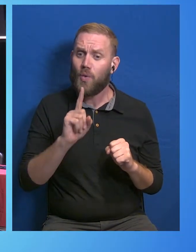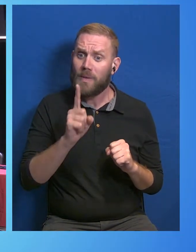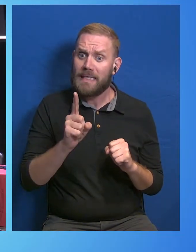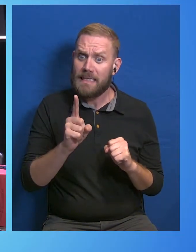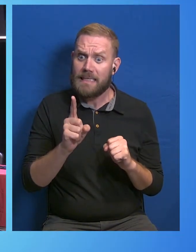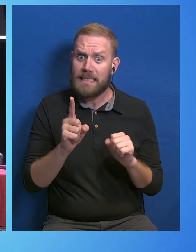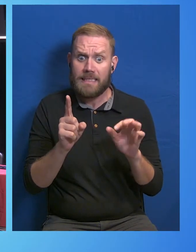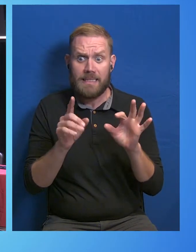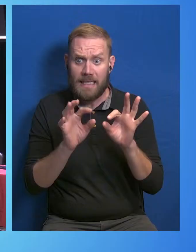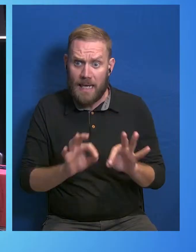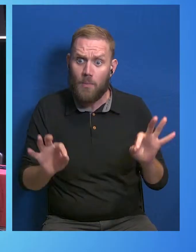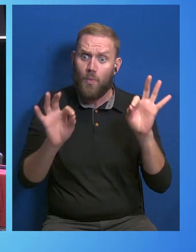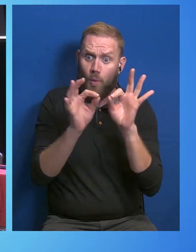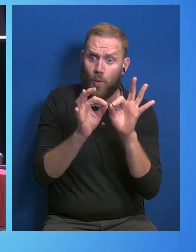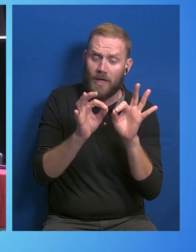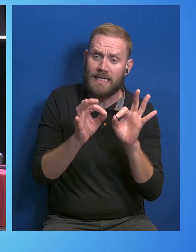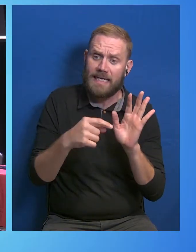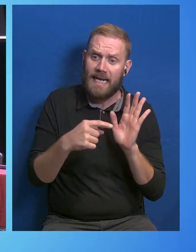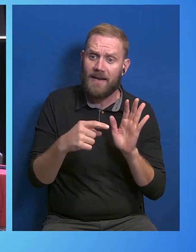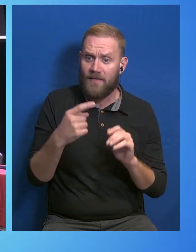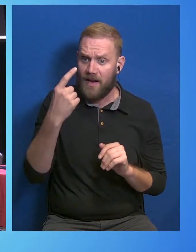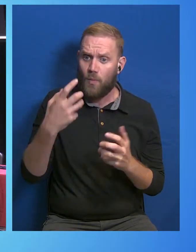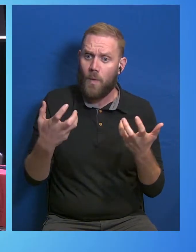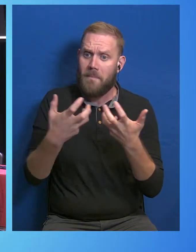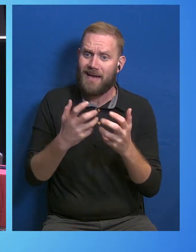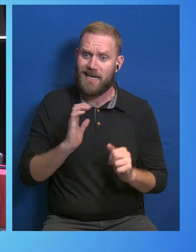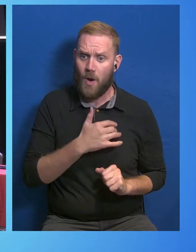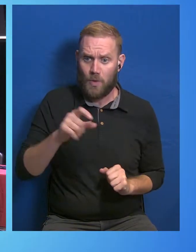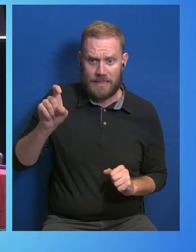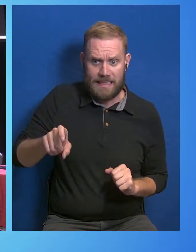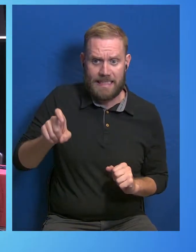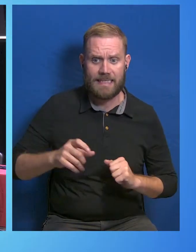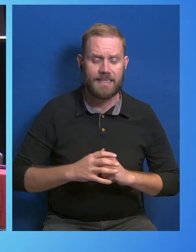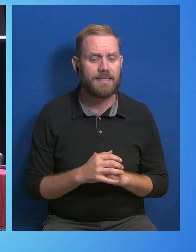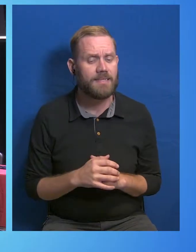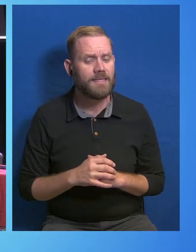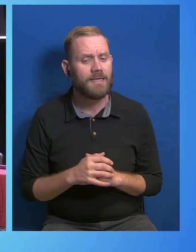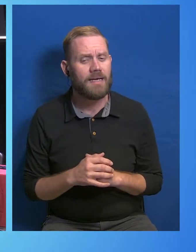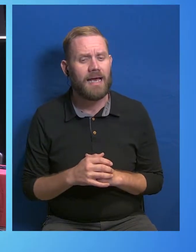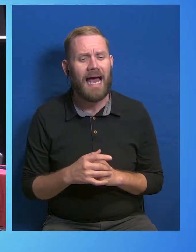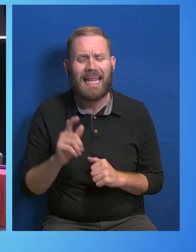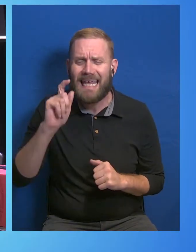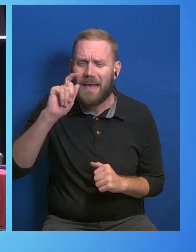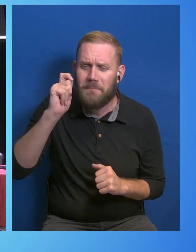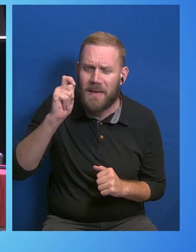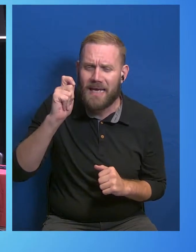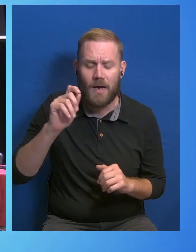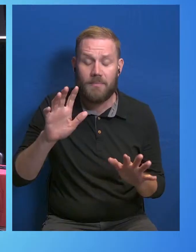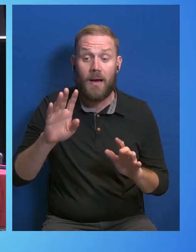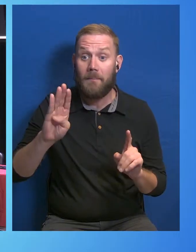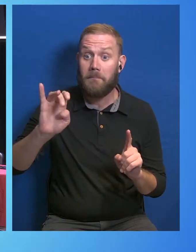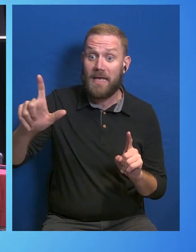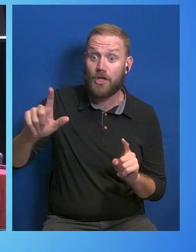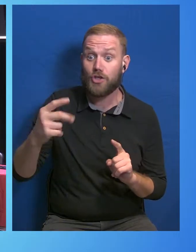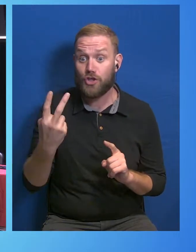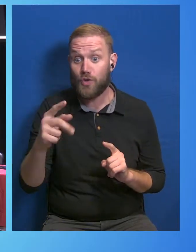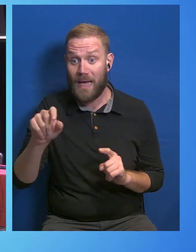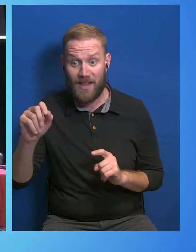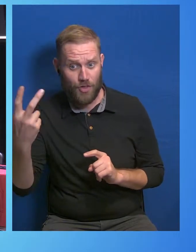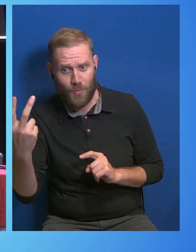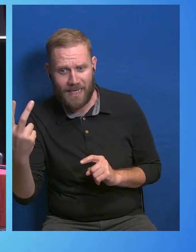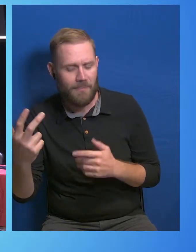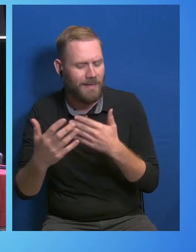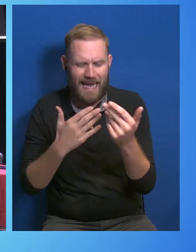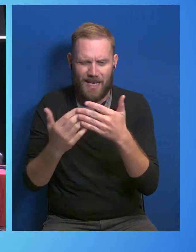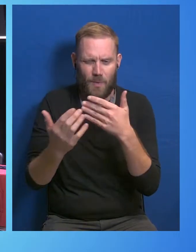important for our needs. It was, maybe it was Bill 2 and 3, but anyways, at any